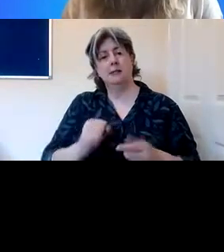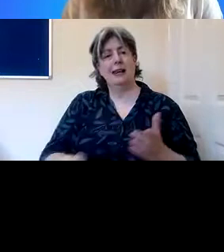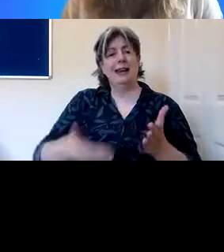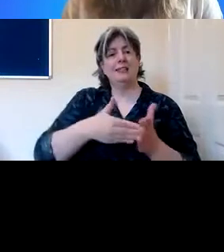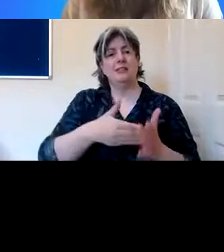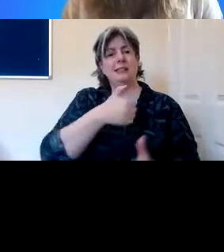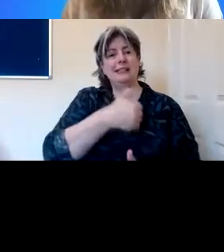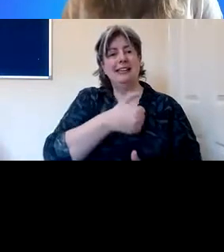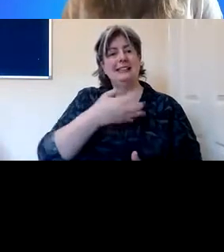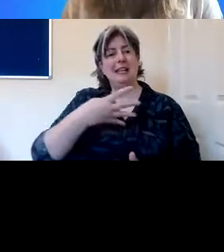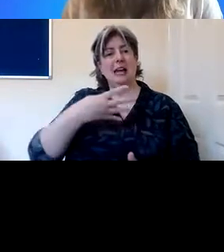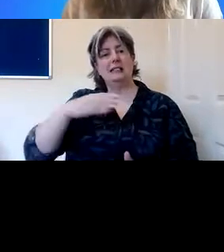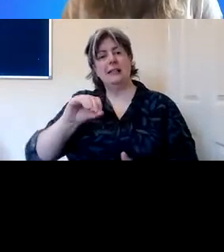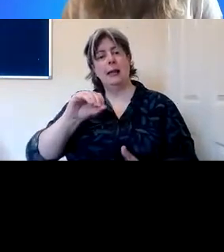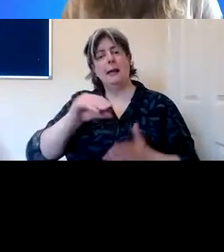£690 million